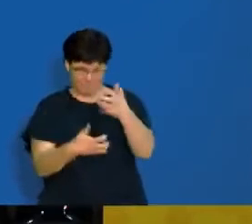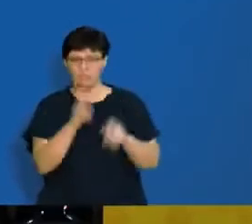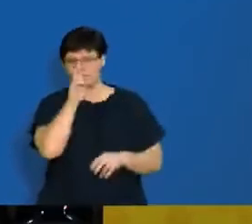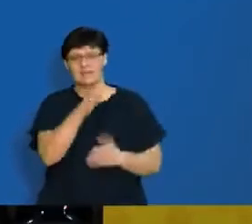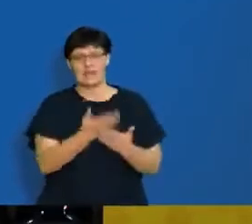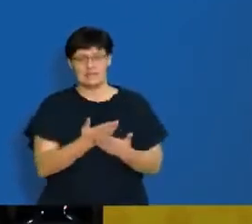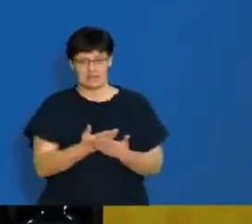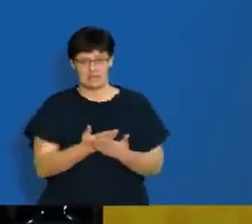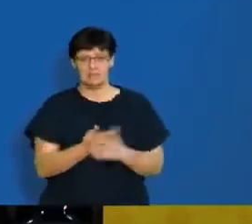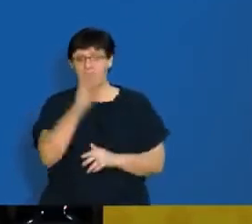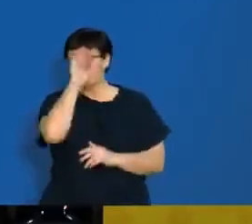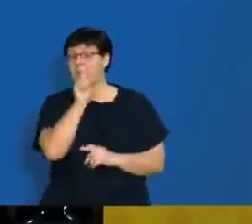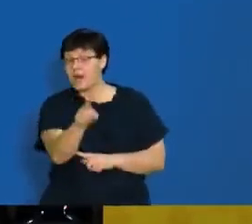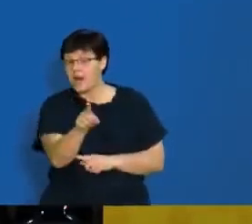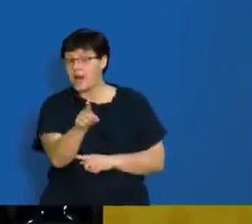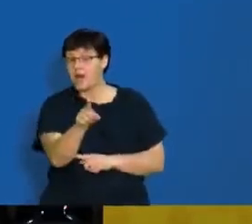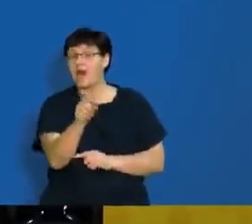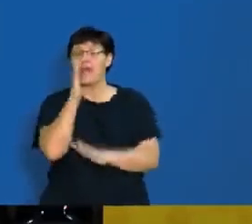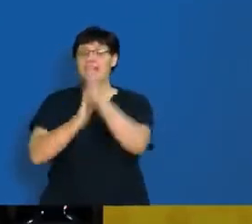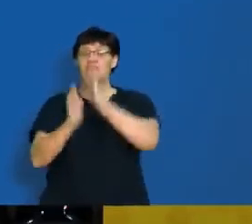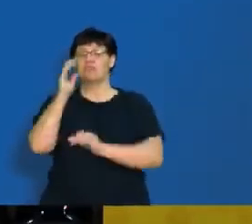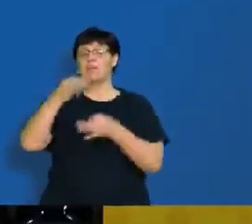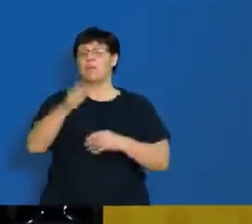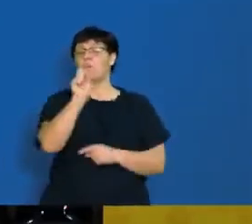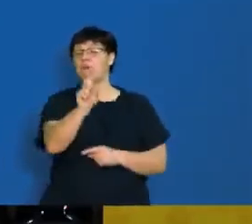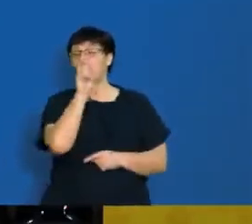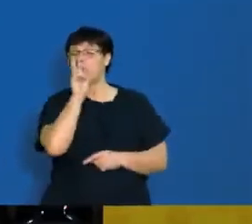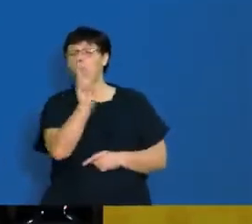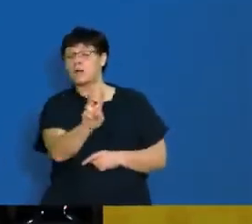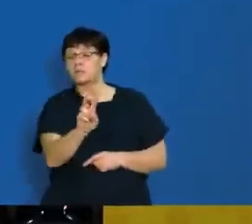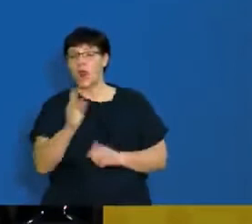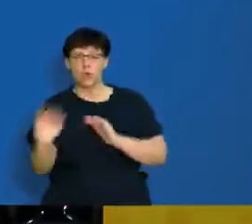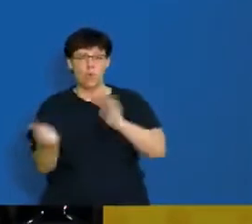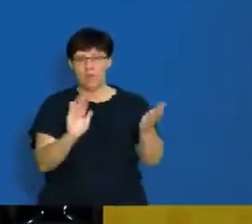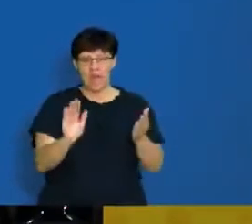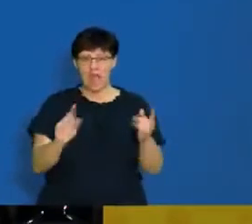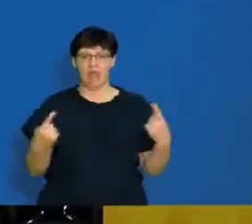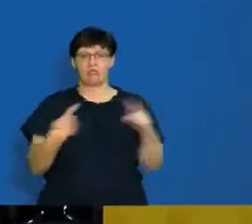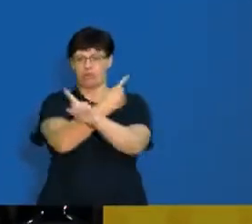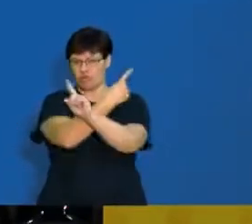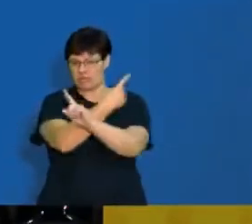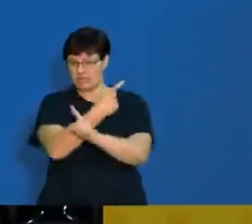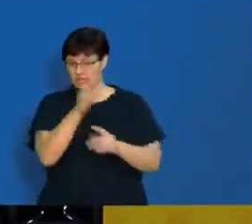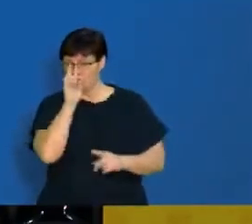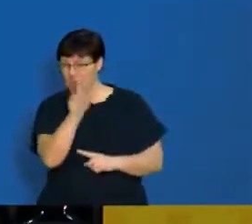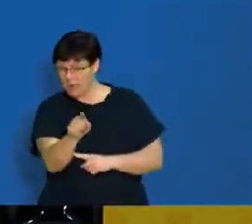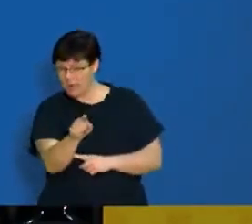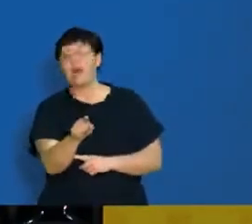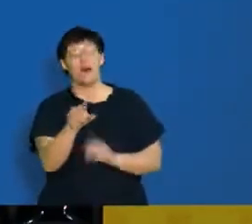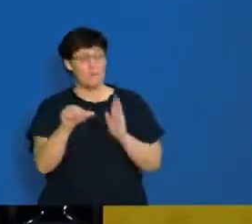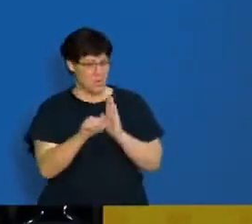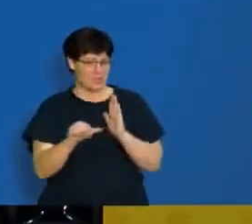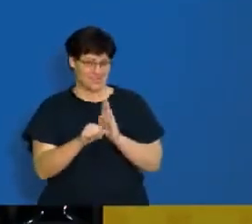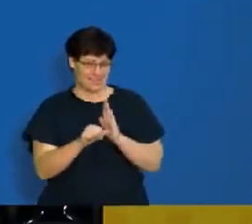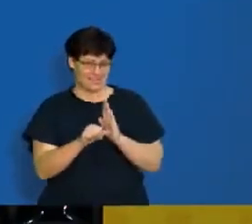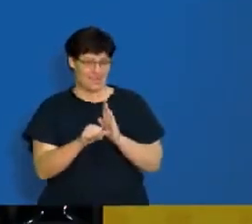You will remember that when we're doing History Paper 1, we looked at the compare and contrast questions as well. That is very important. That